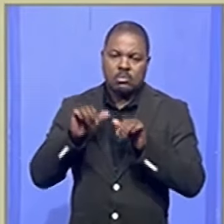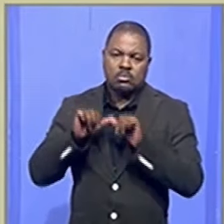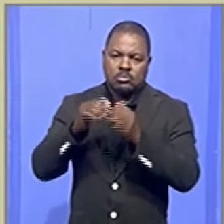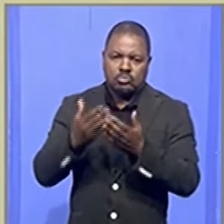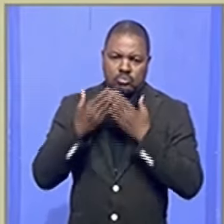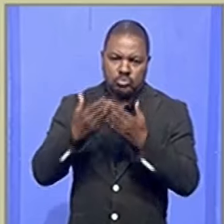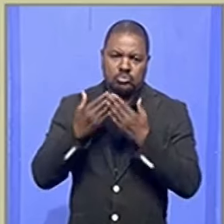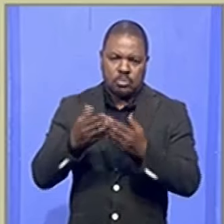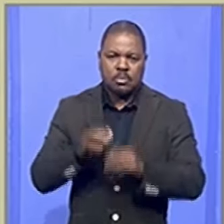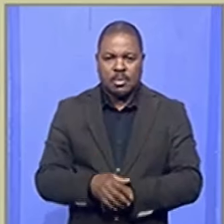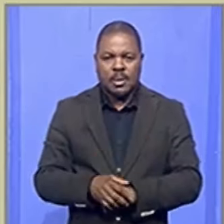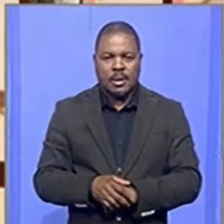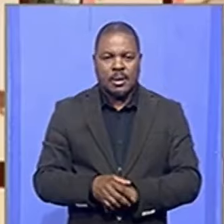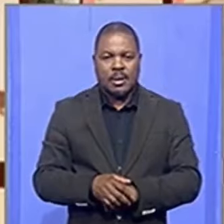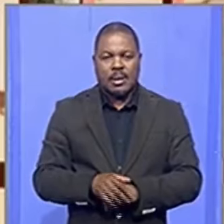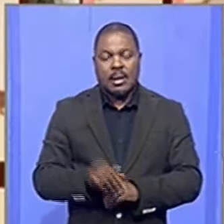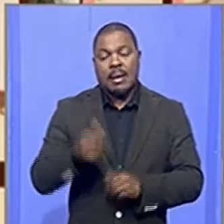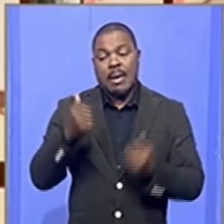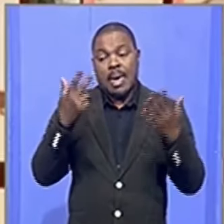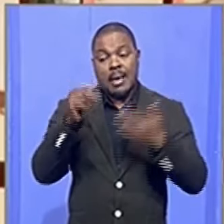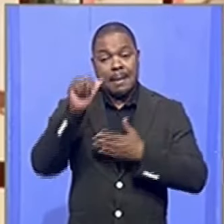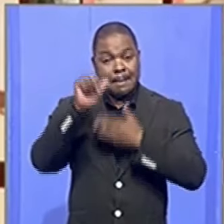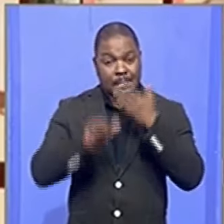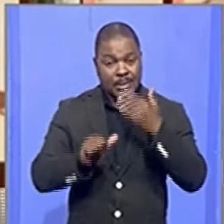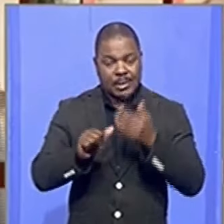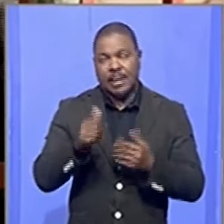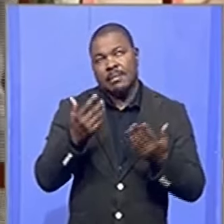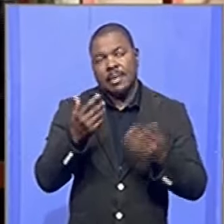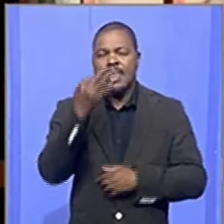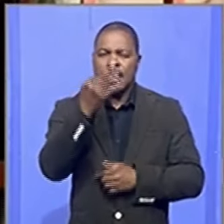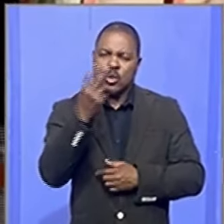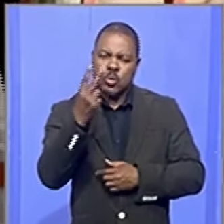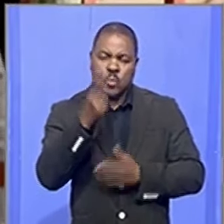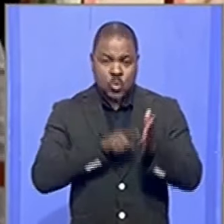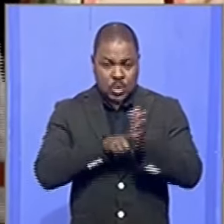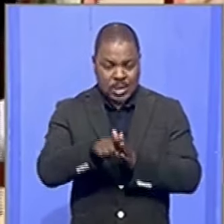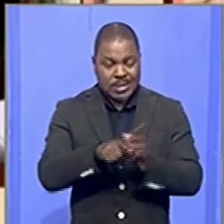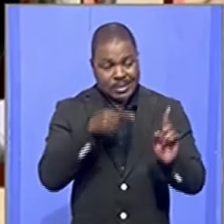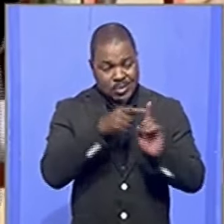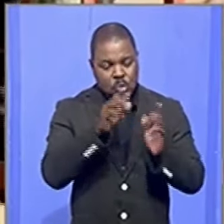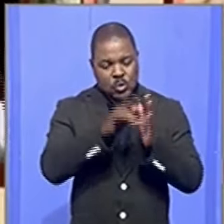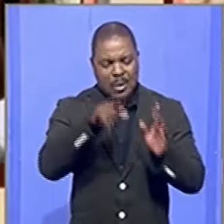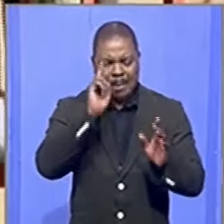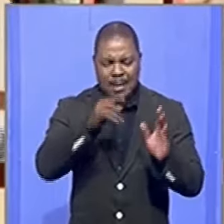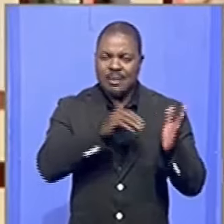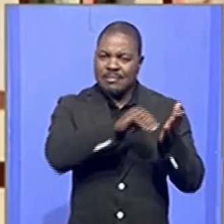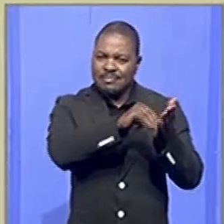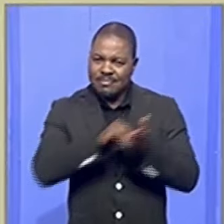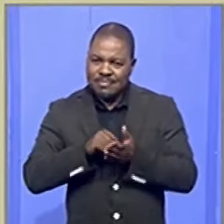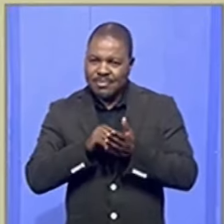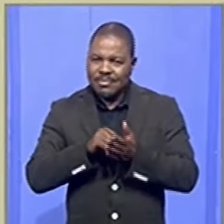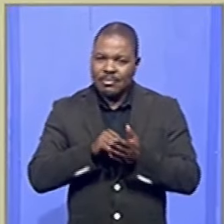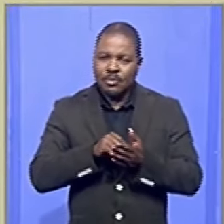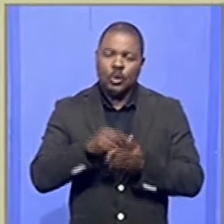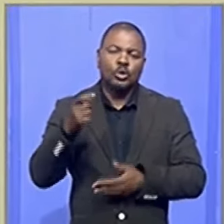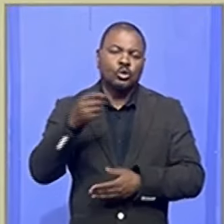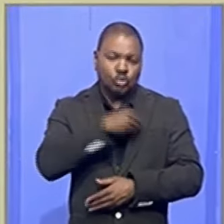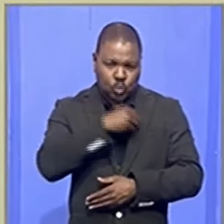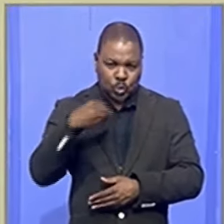schooling. At 8 months pregnant, 32 weeks, the learner must also bring a doctor's note